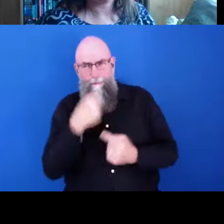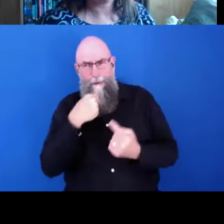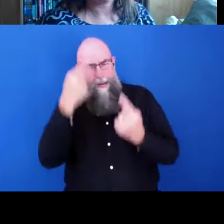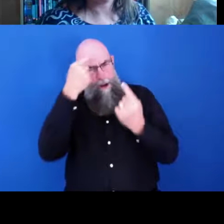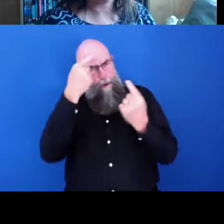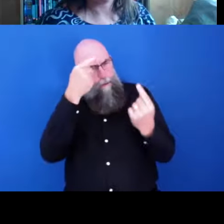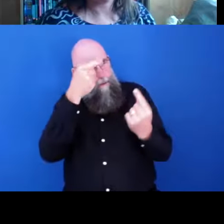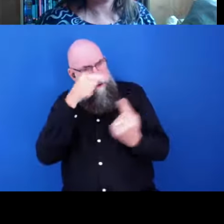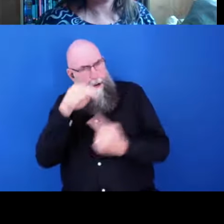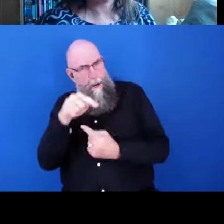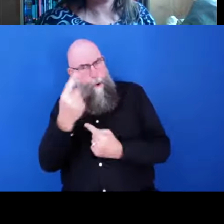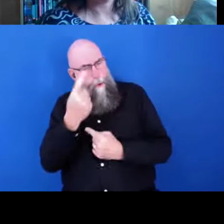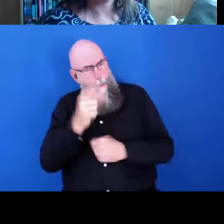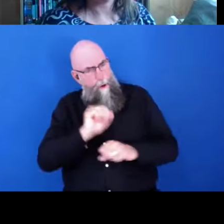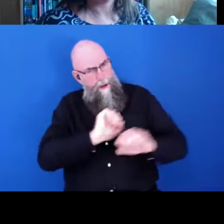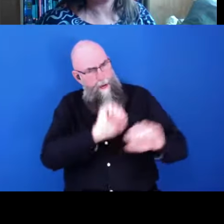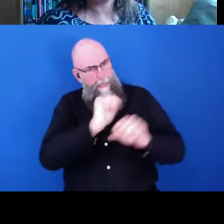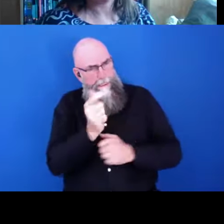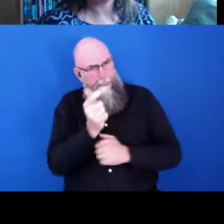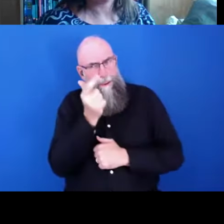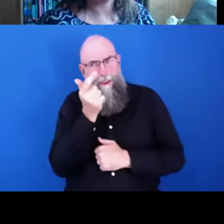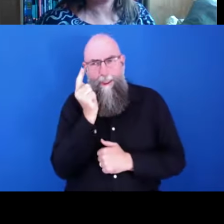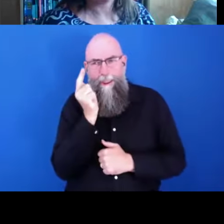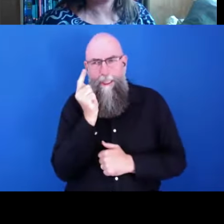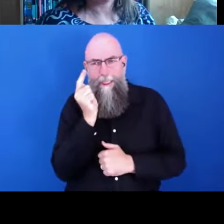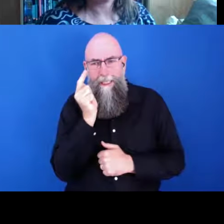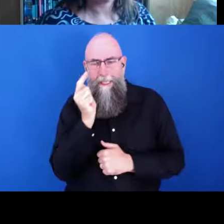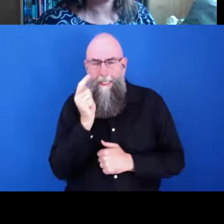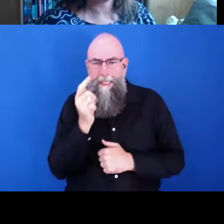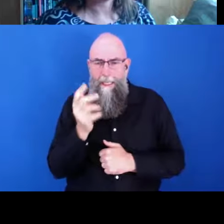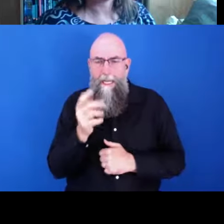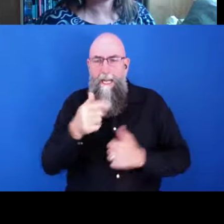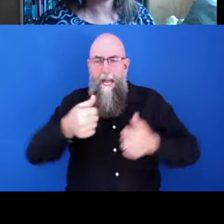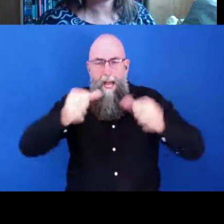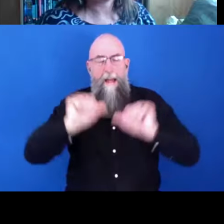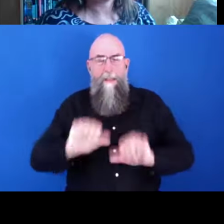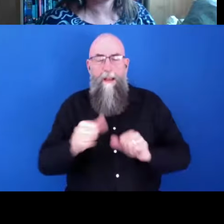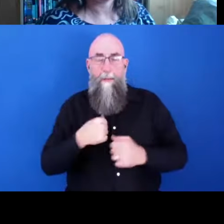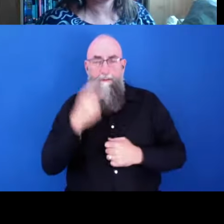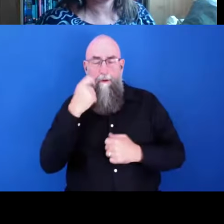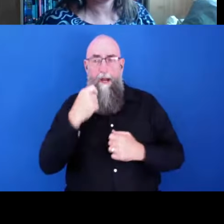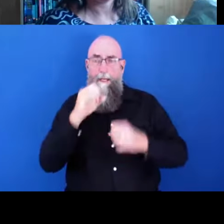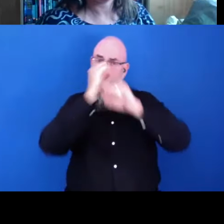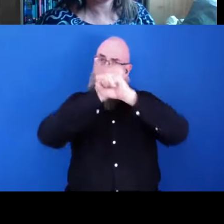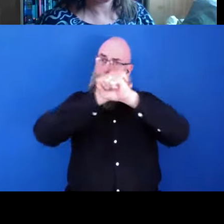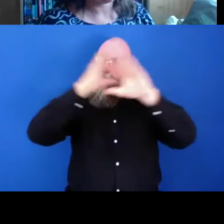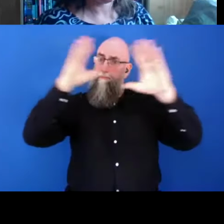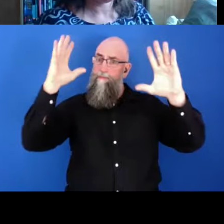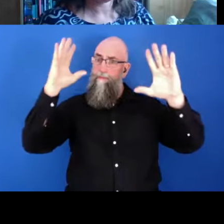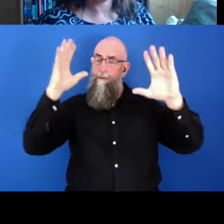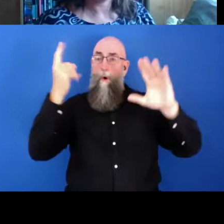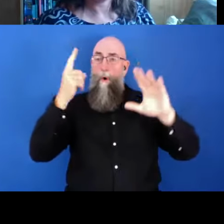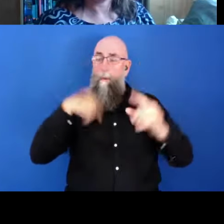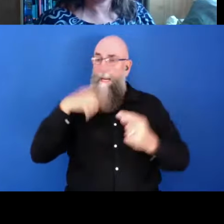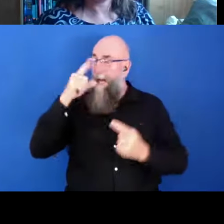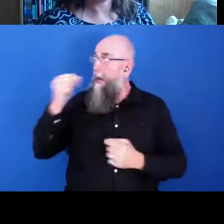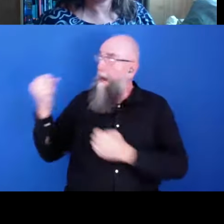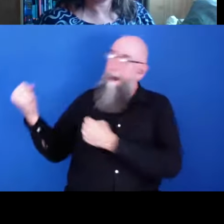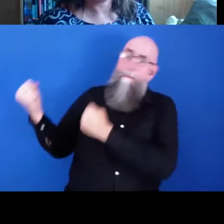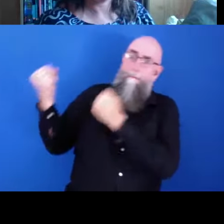teacher might be. And at some point I was like, you know, we were, we were trying to get a sense of who, who we might be able to bring to Clunes. And,